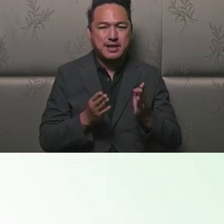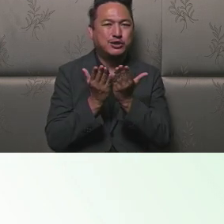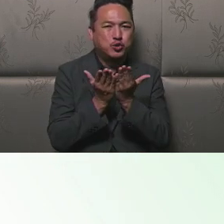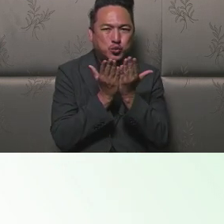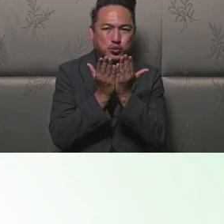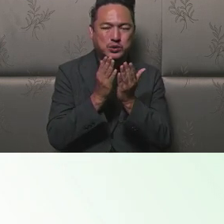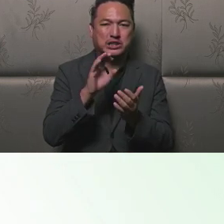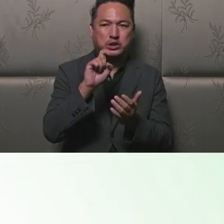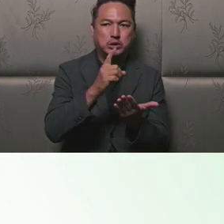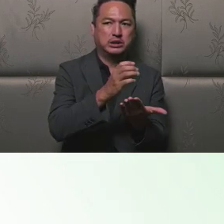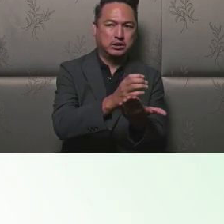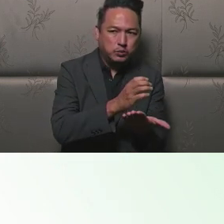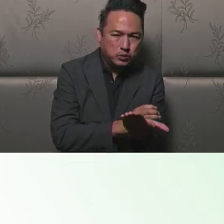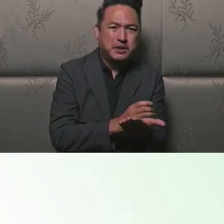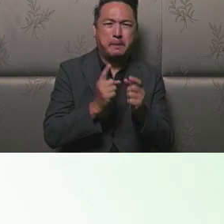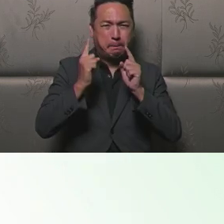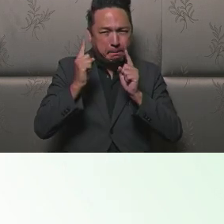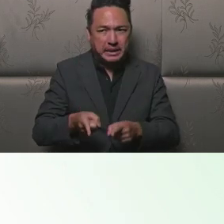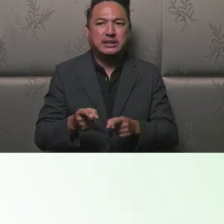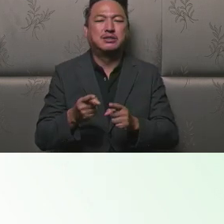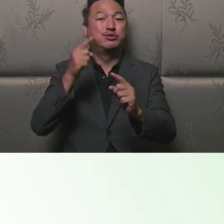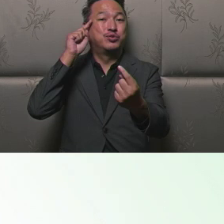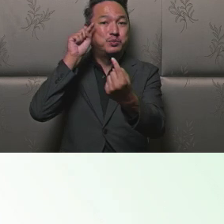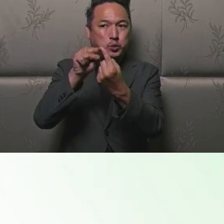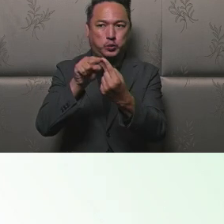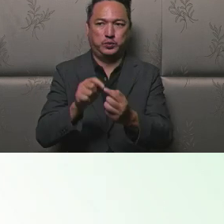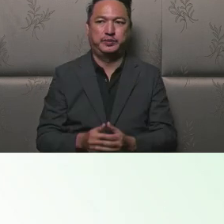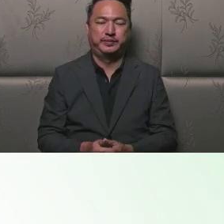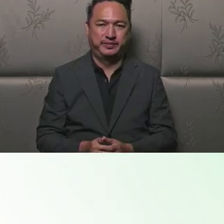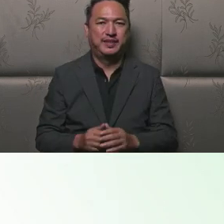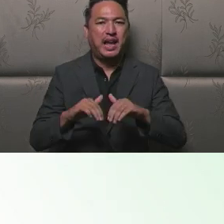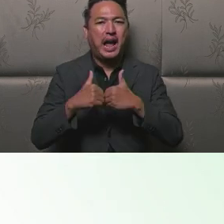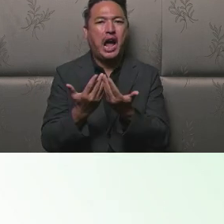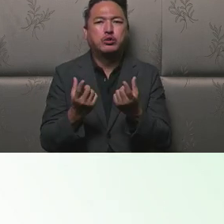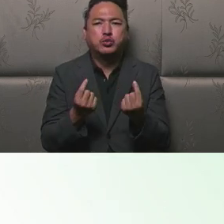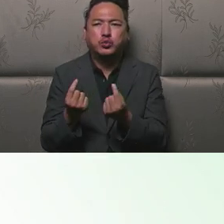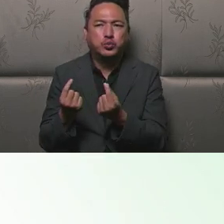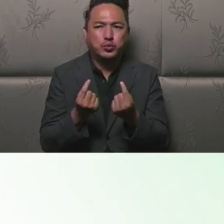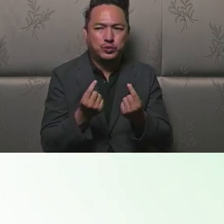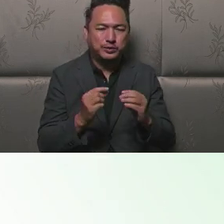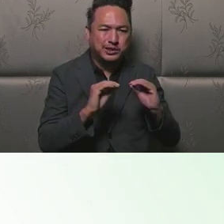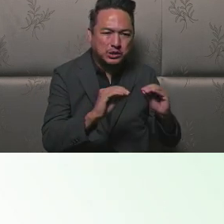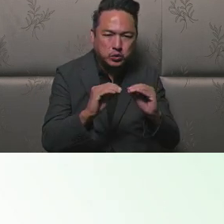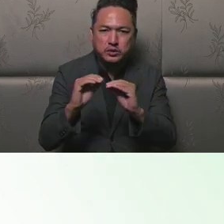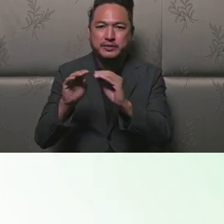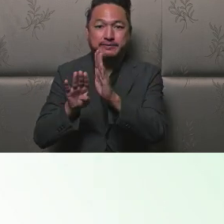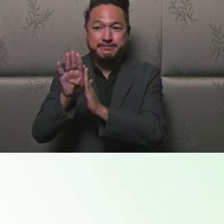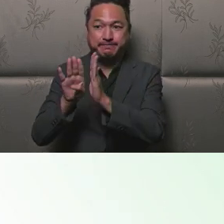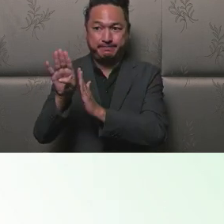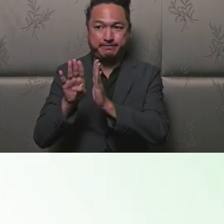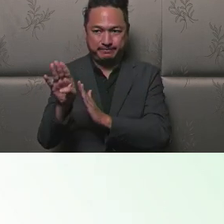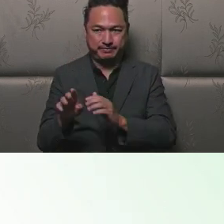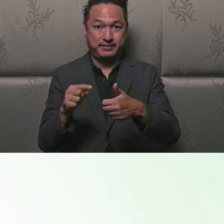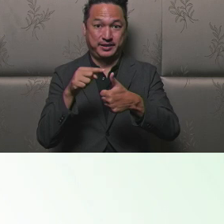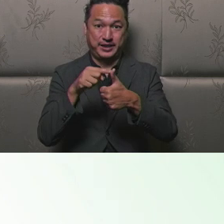so we have the third key stage, S, and that is the time to establish connection